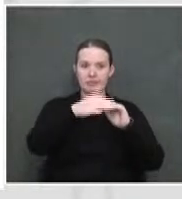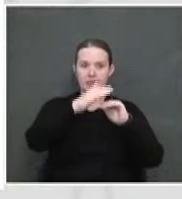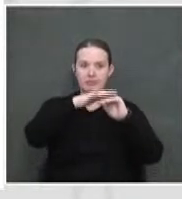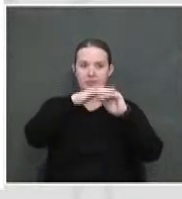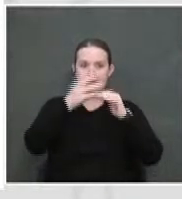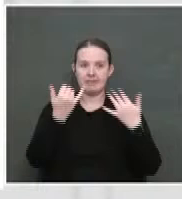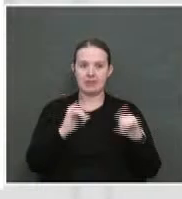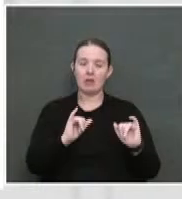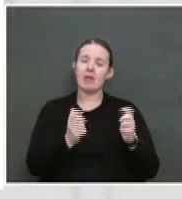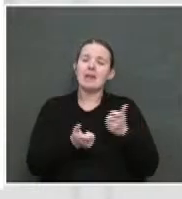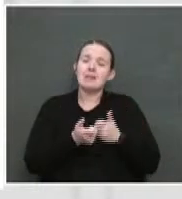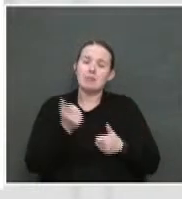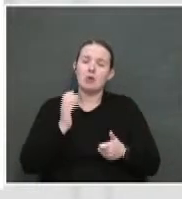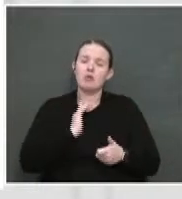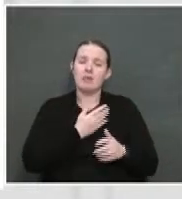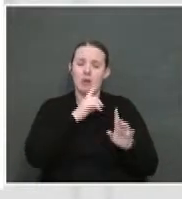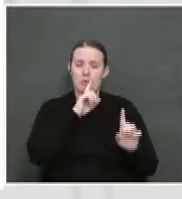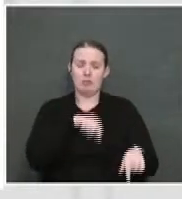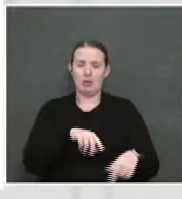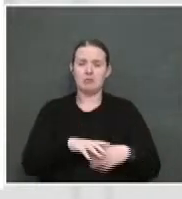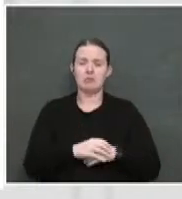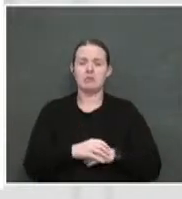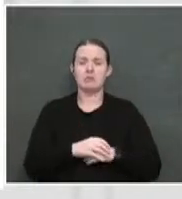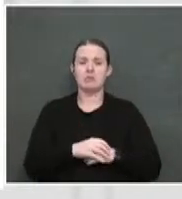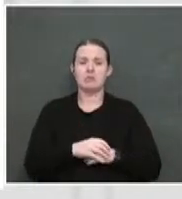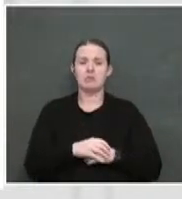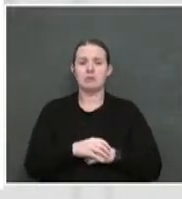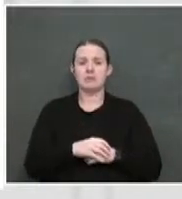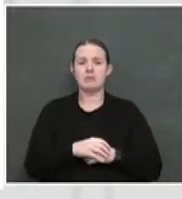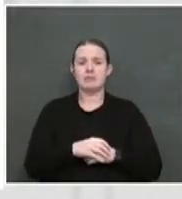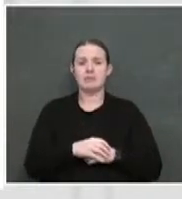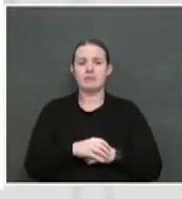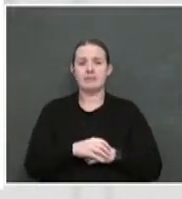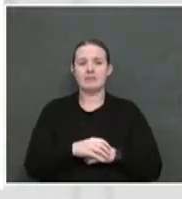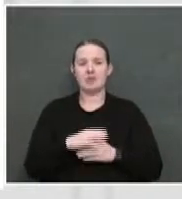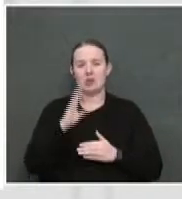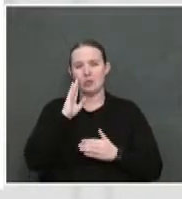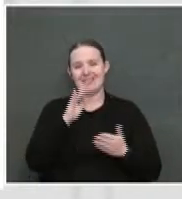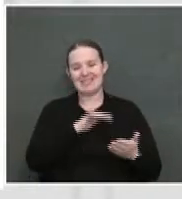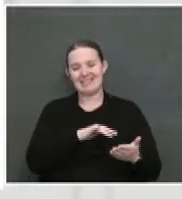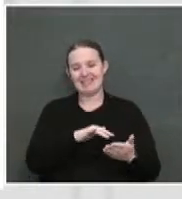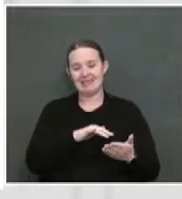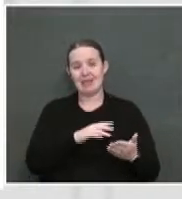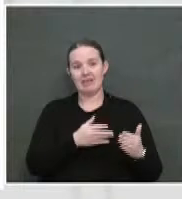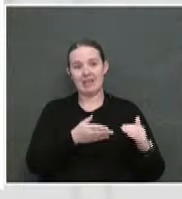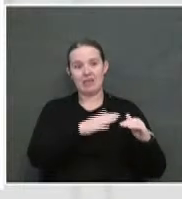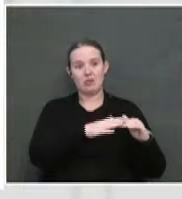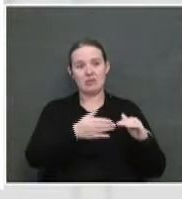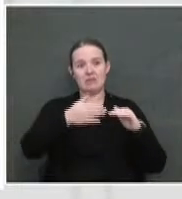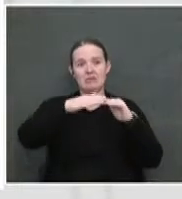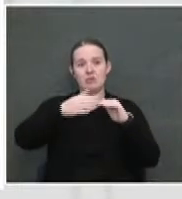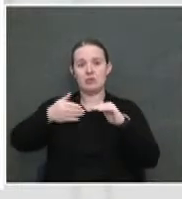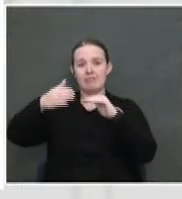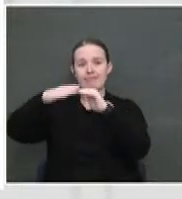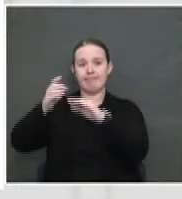be a majority of our responses, with, you'll see, a steady increase each